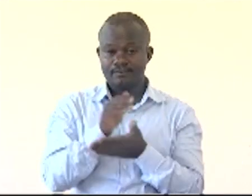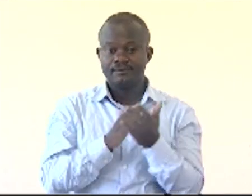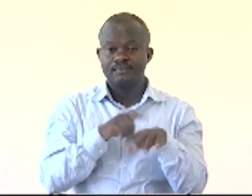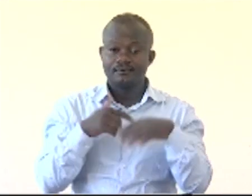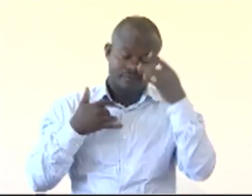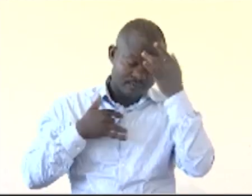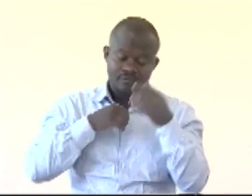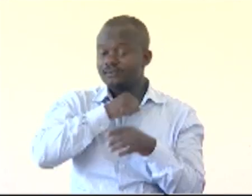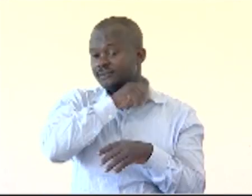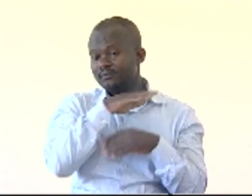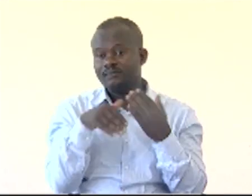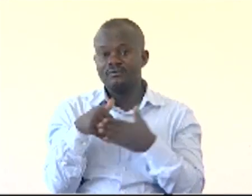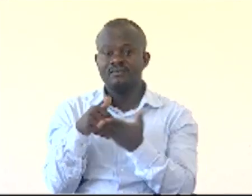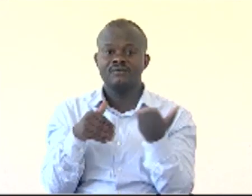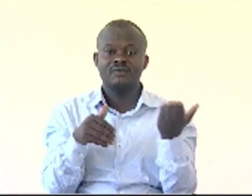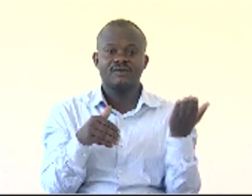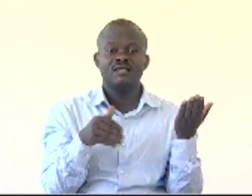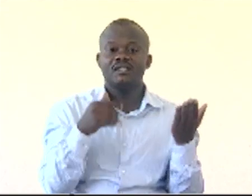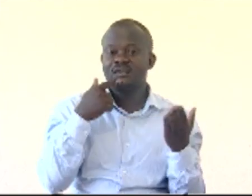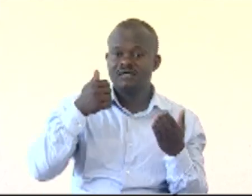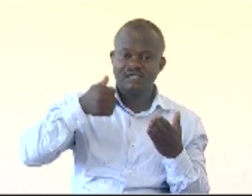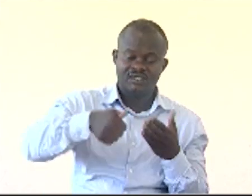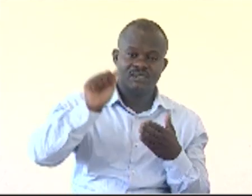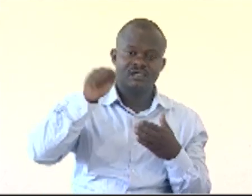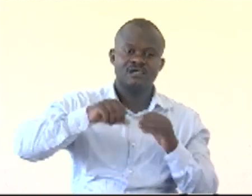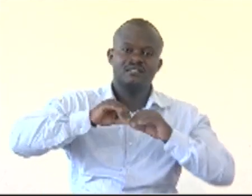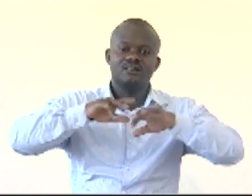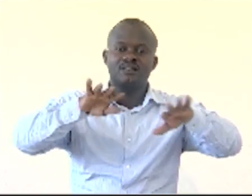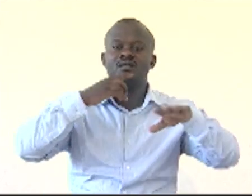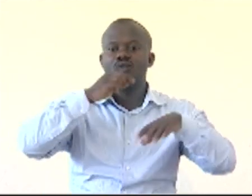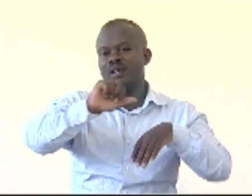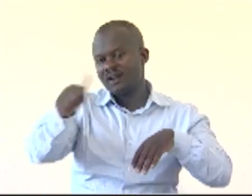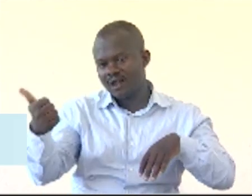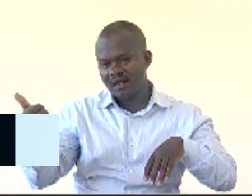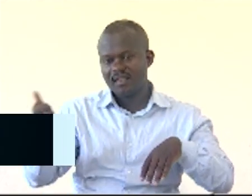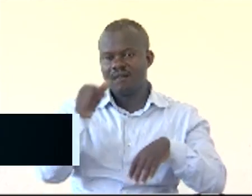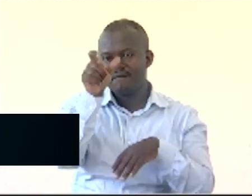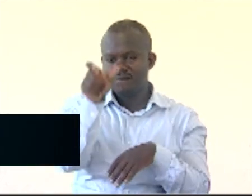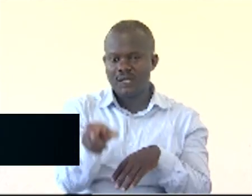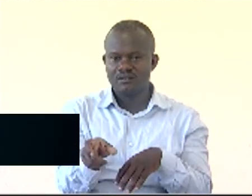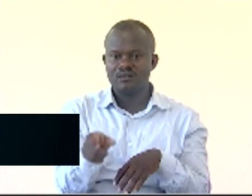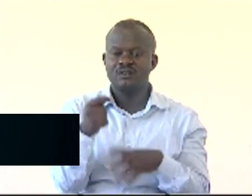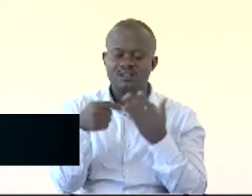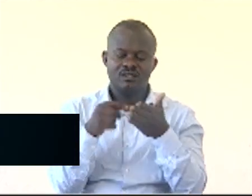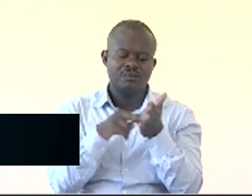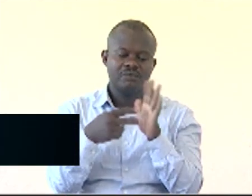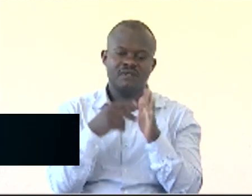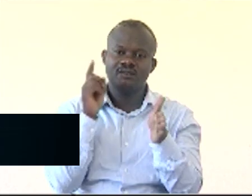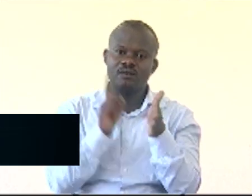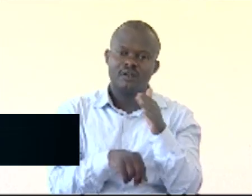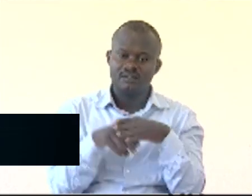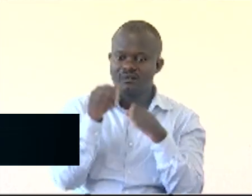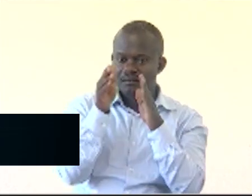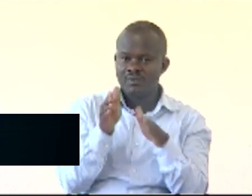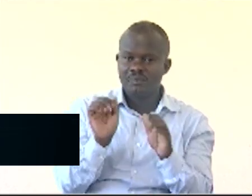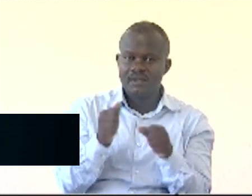disease, he or she can spread it to another person. That means a person might